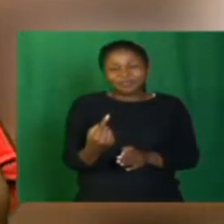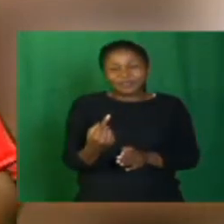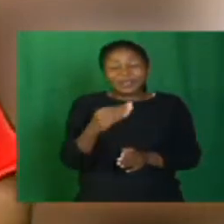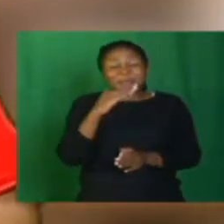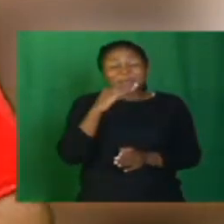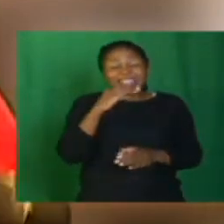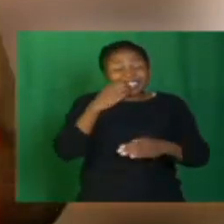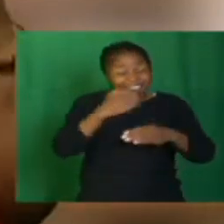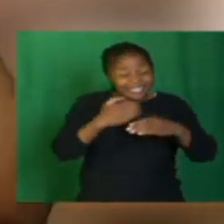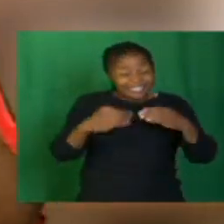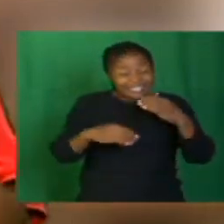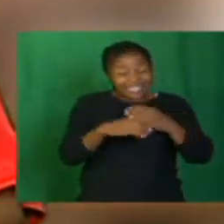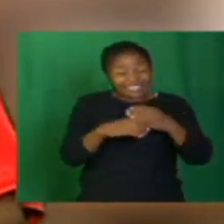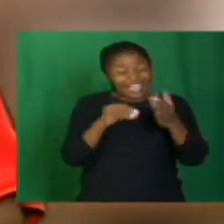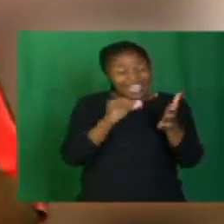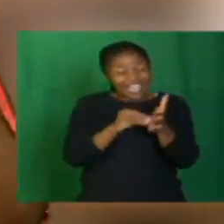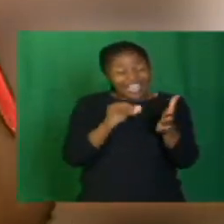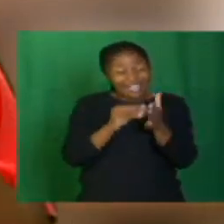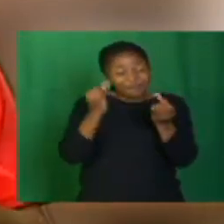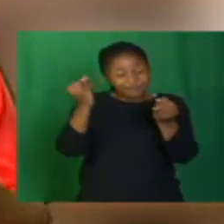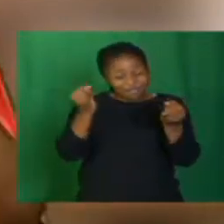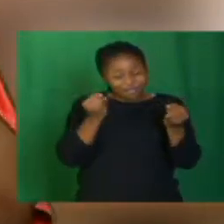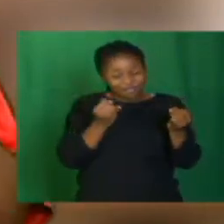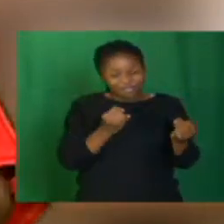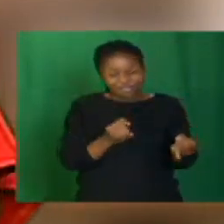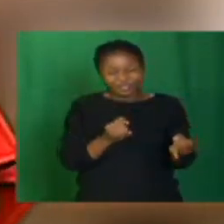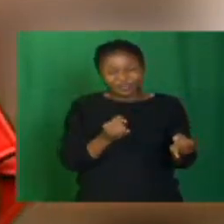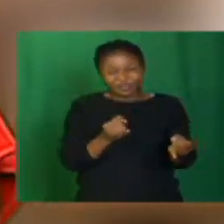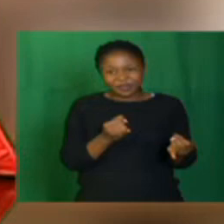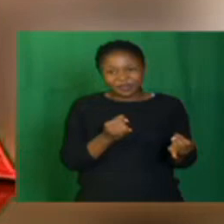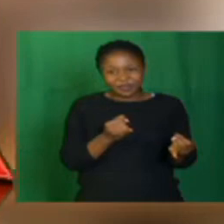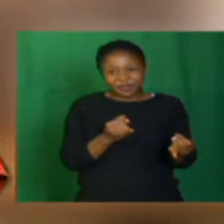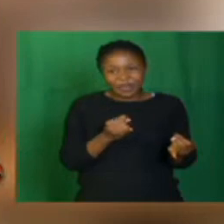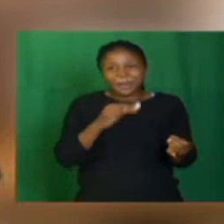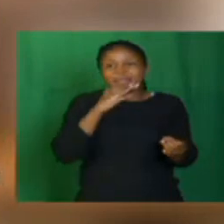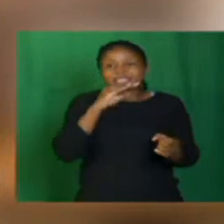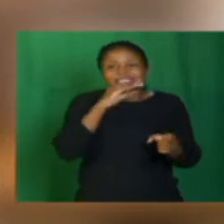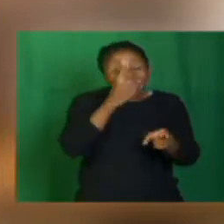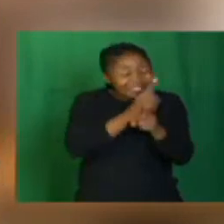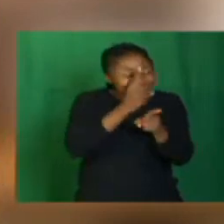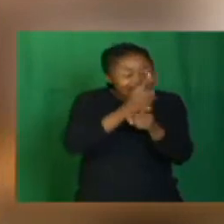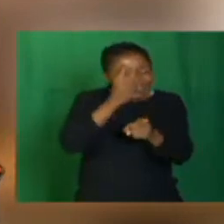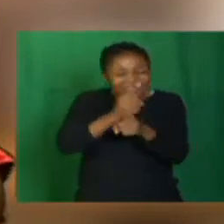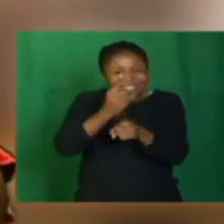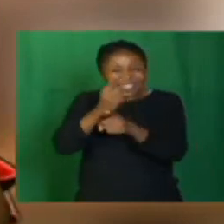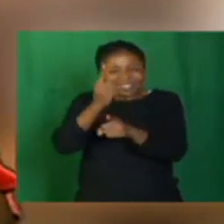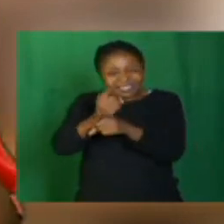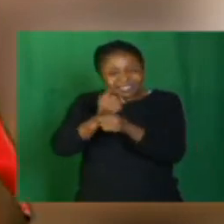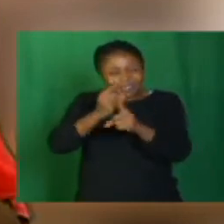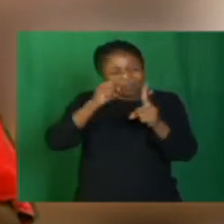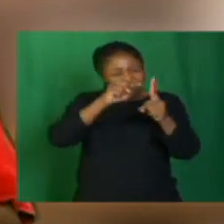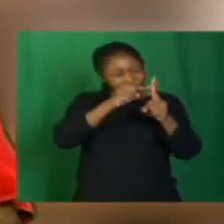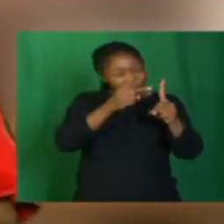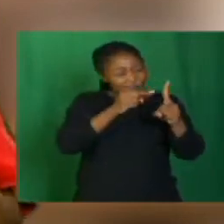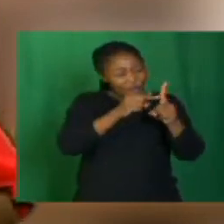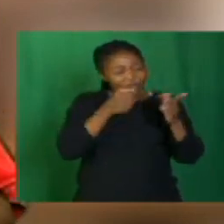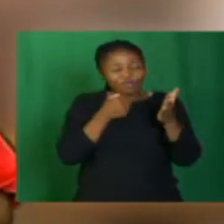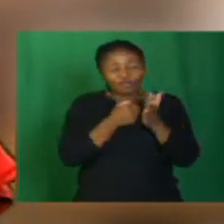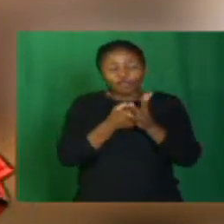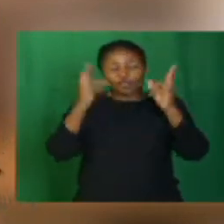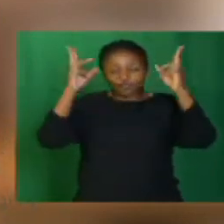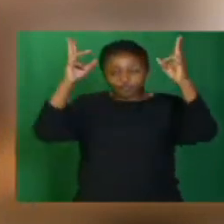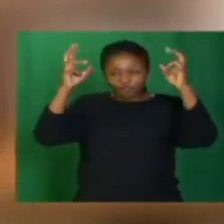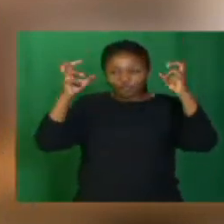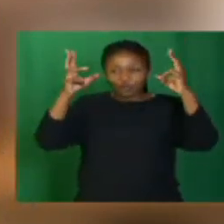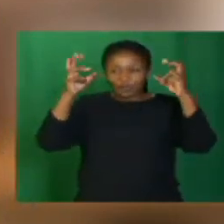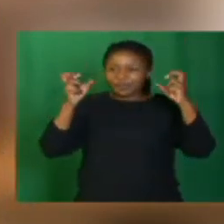introduction. Now you can discuss points for the topic. And not just one paragraph. Remember,